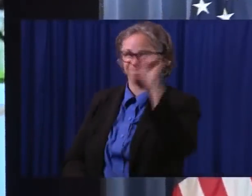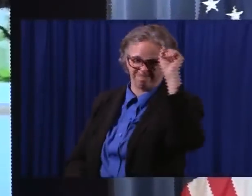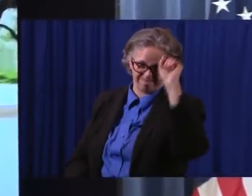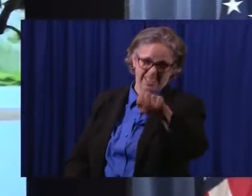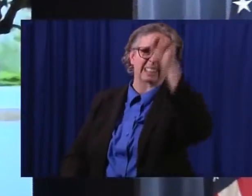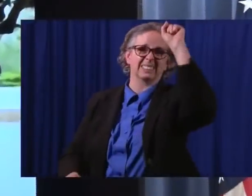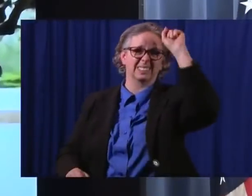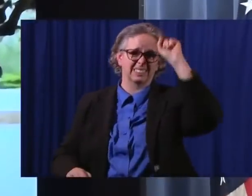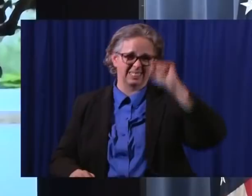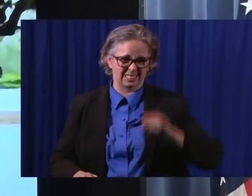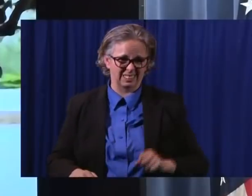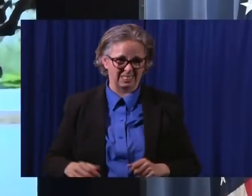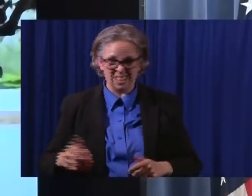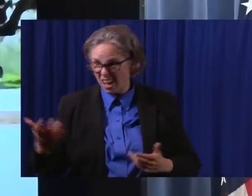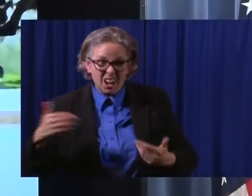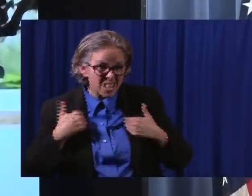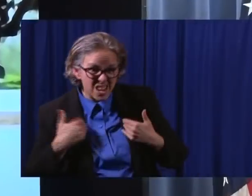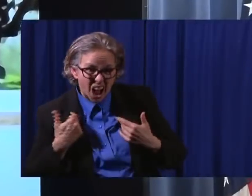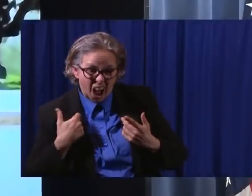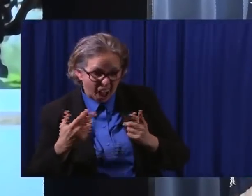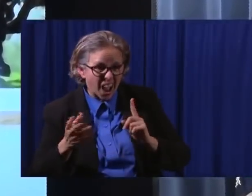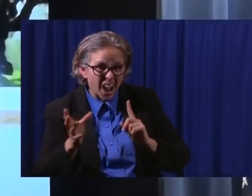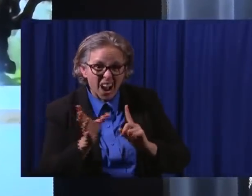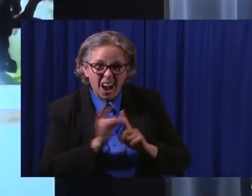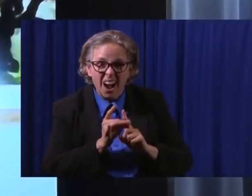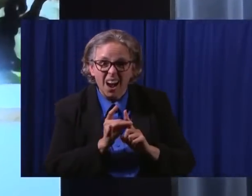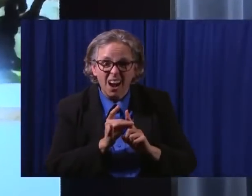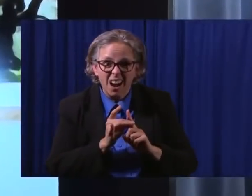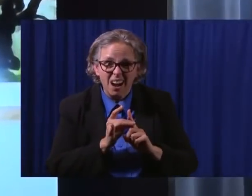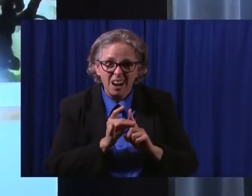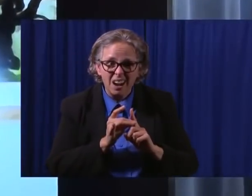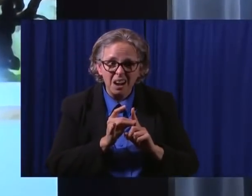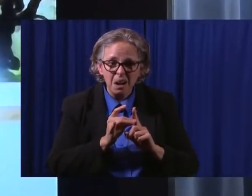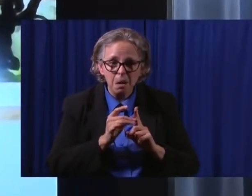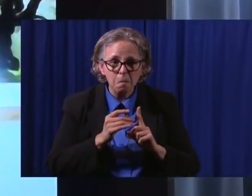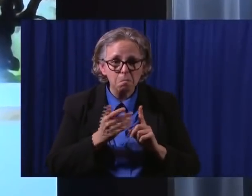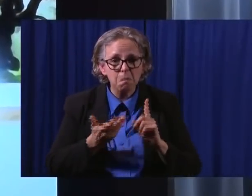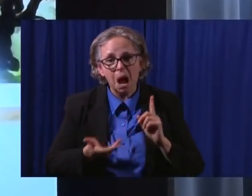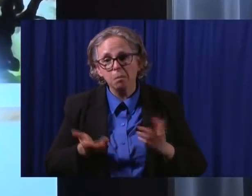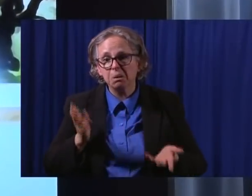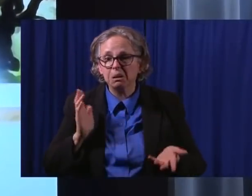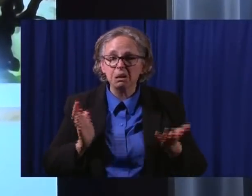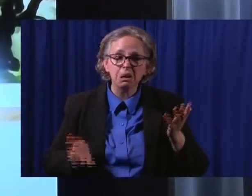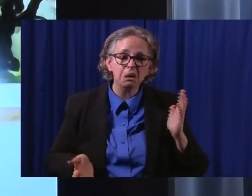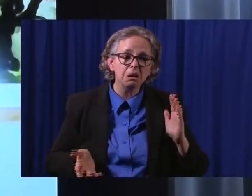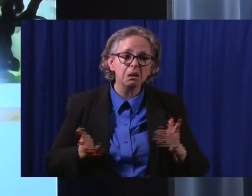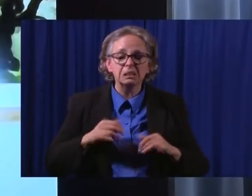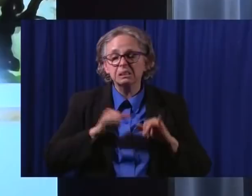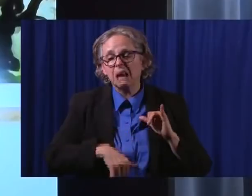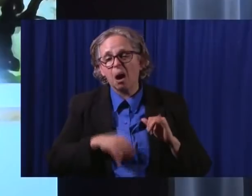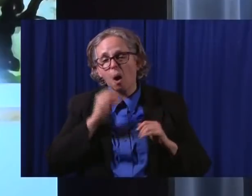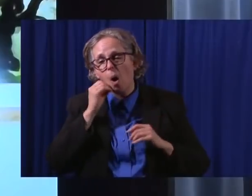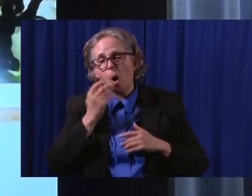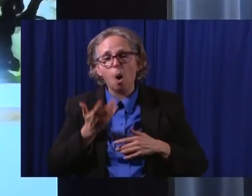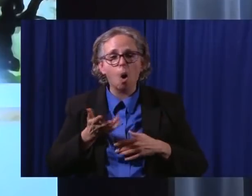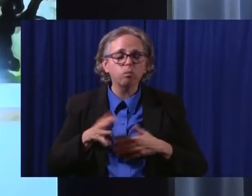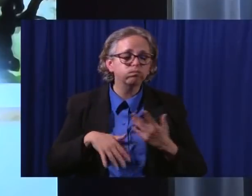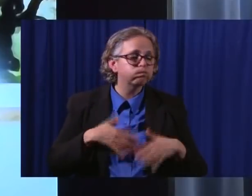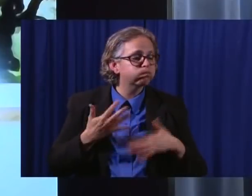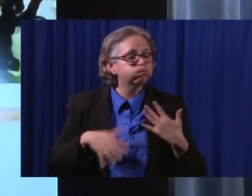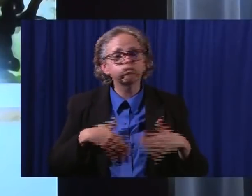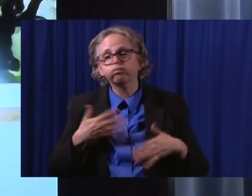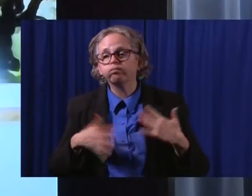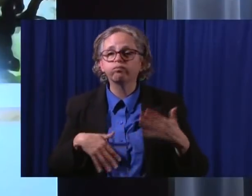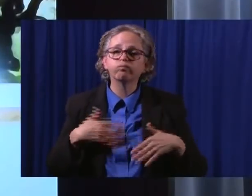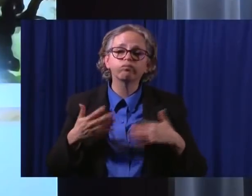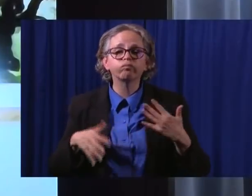young gets it and may go home. The classic case that I always talk about is, if you're